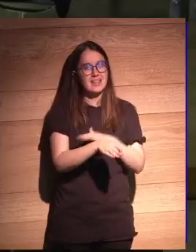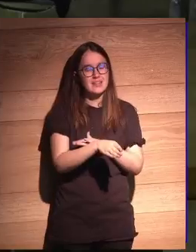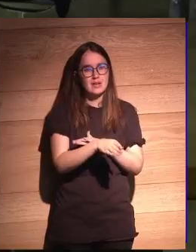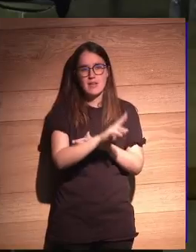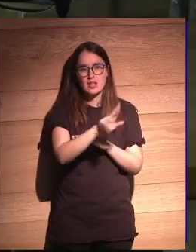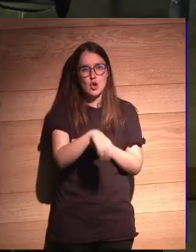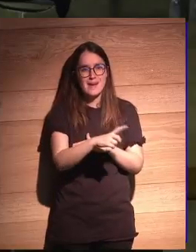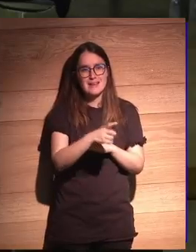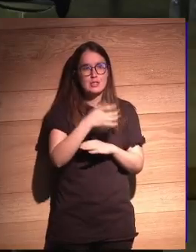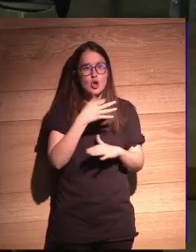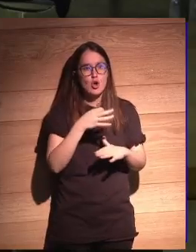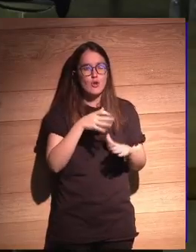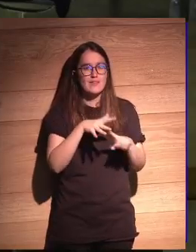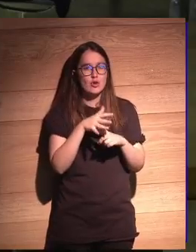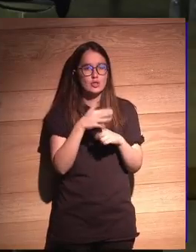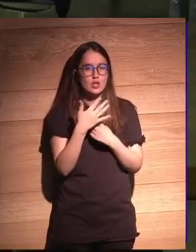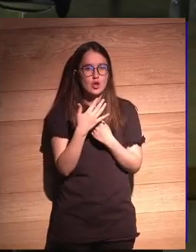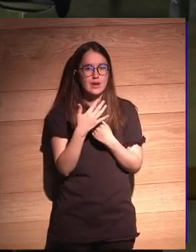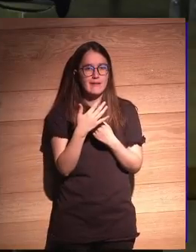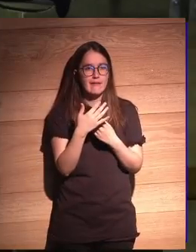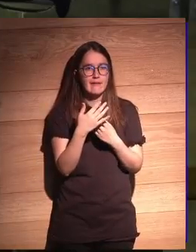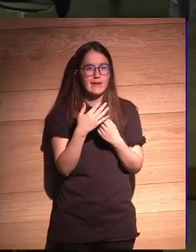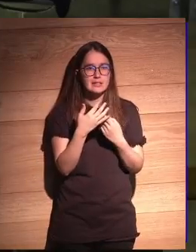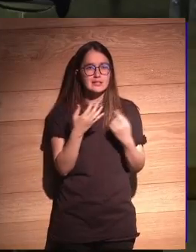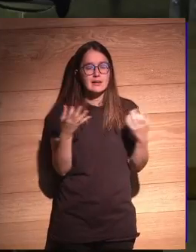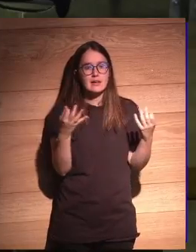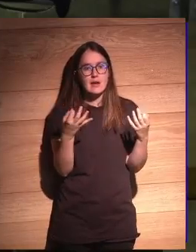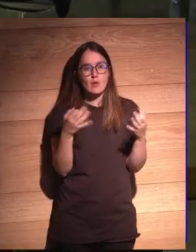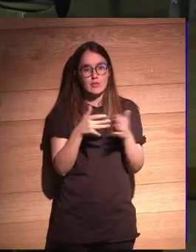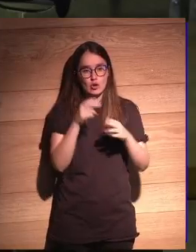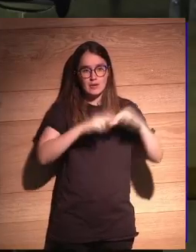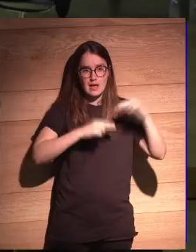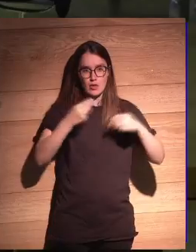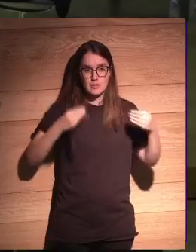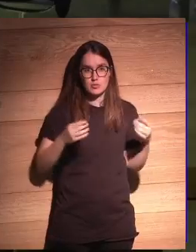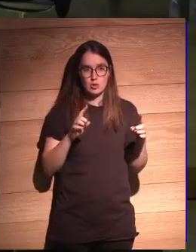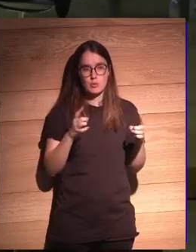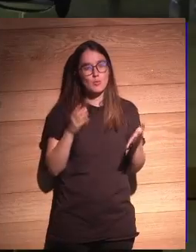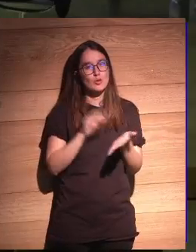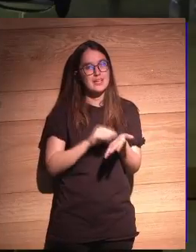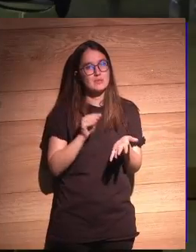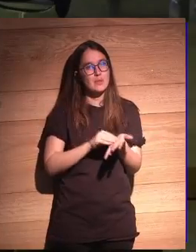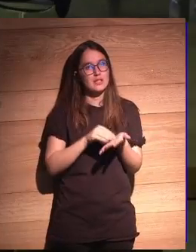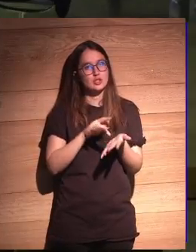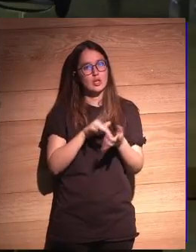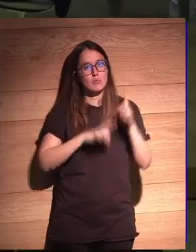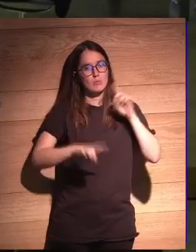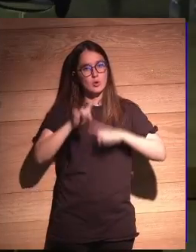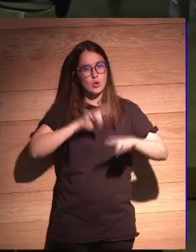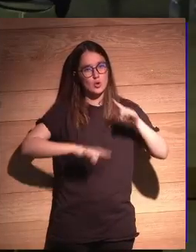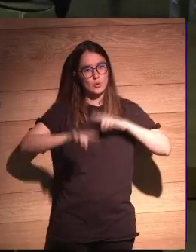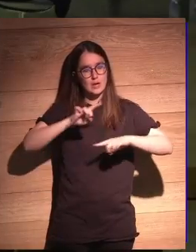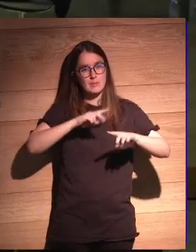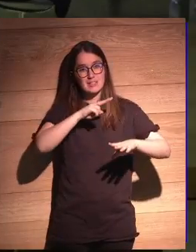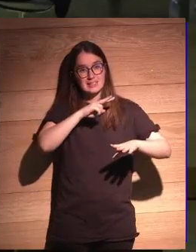these houses, and therefore these houses endure nowadays many issues, not only those that